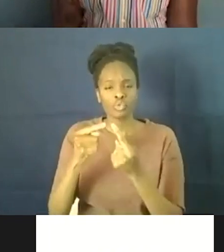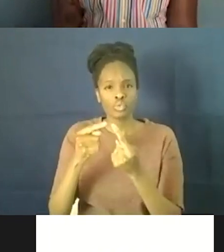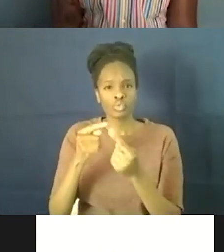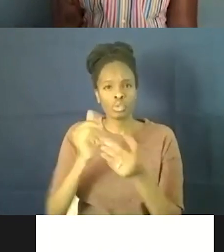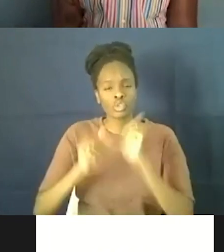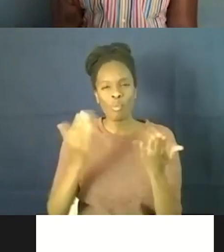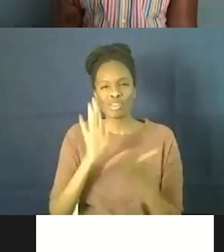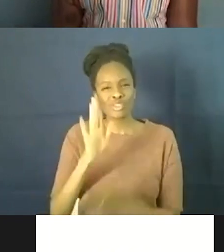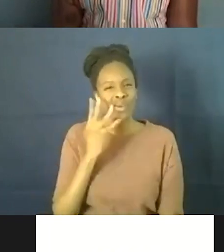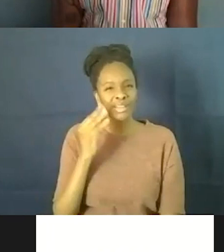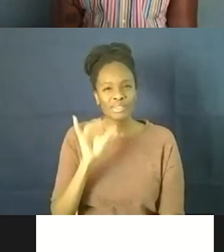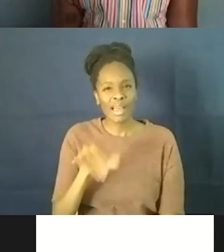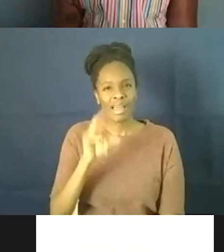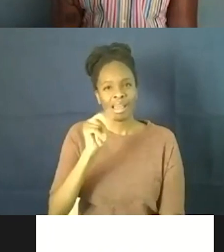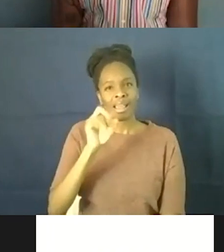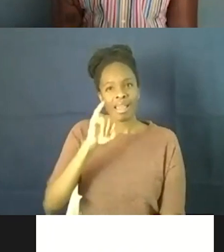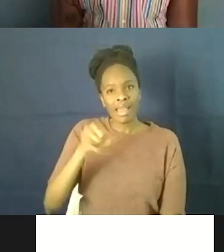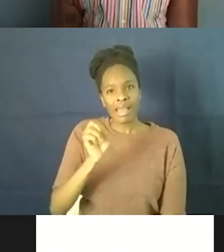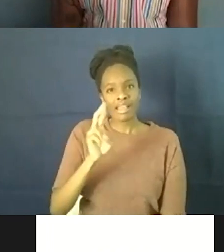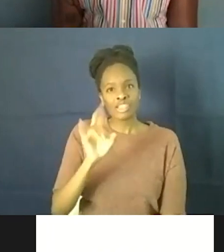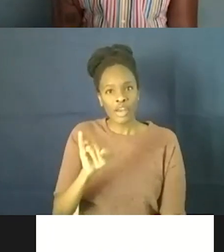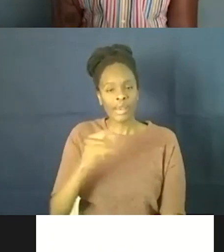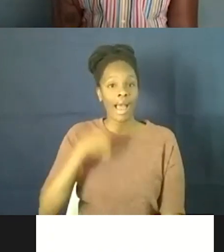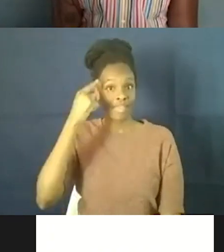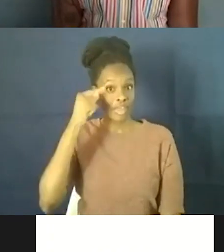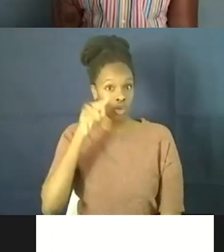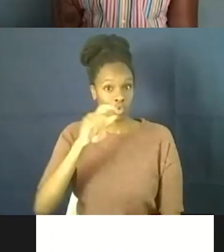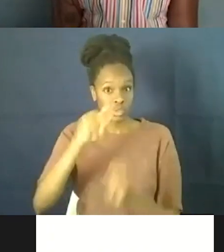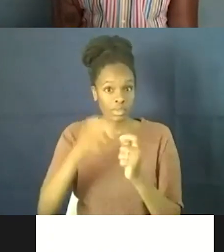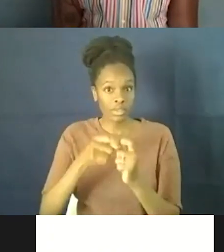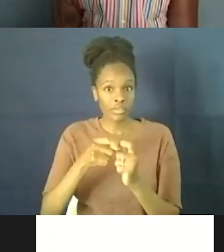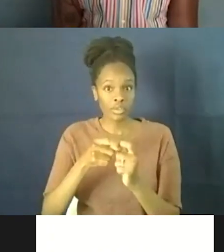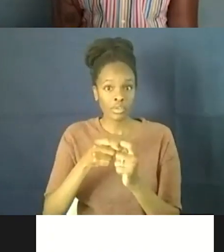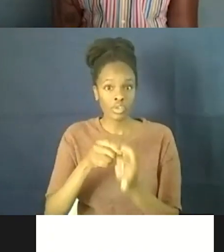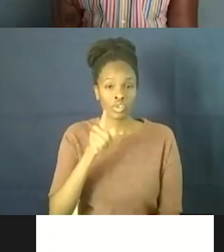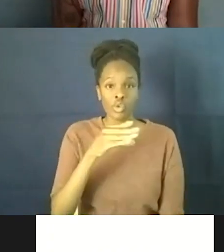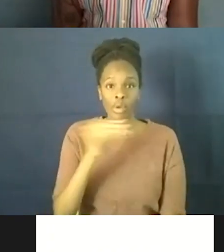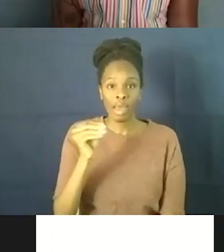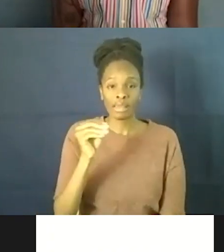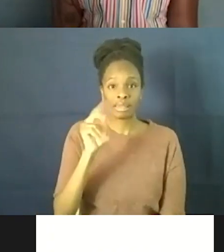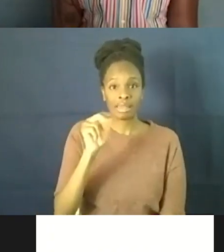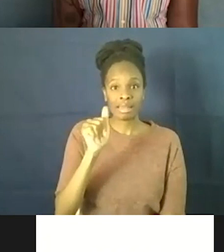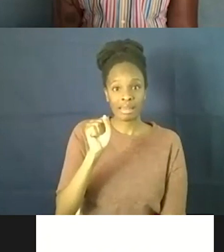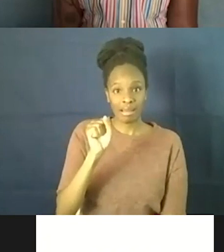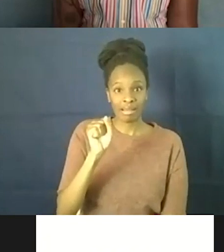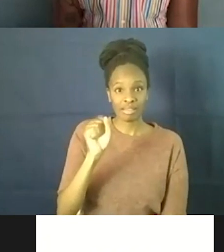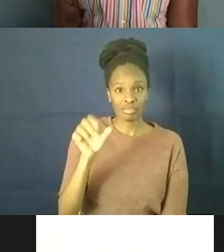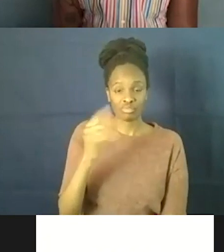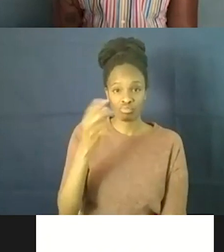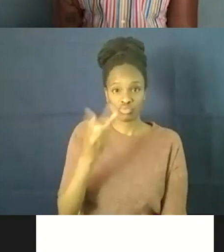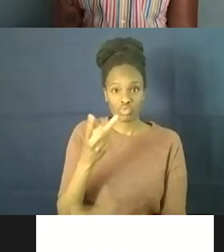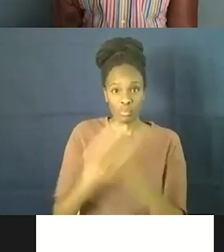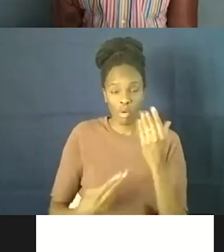that, Njeri? I think of you specifically as, you know, you and Nasty both, at, you know, some of the episodes that were